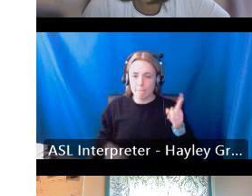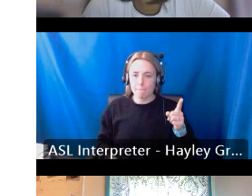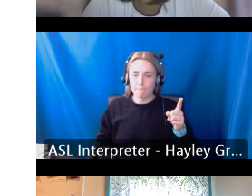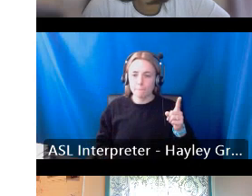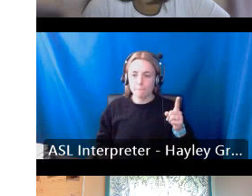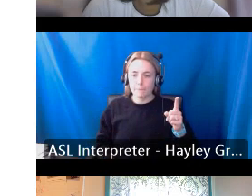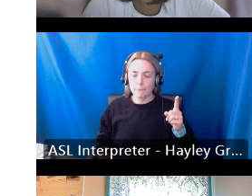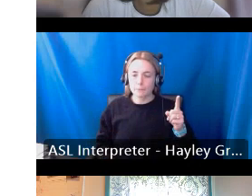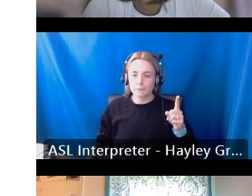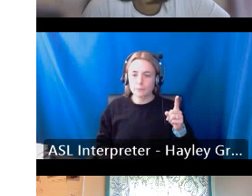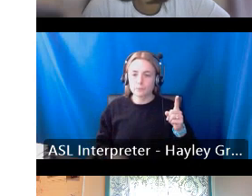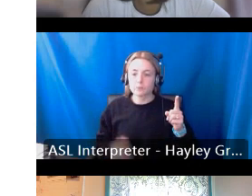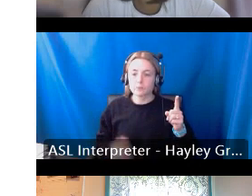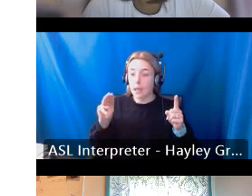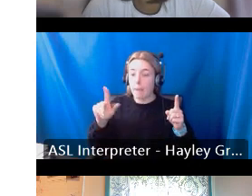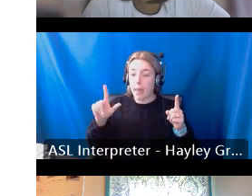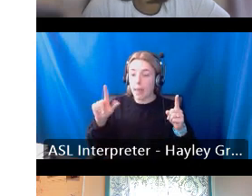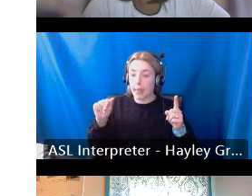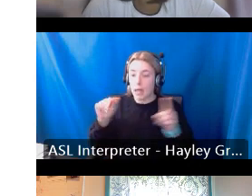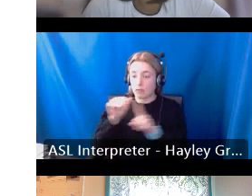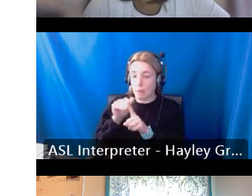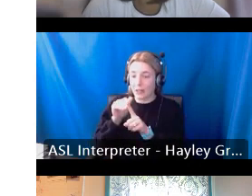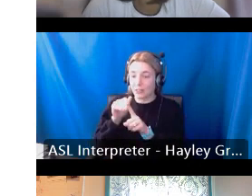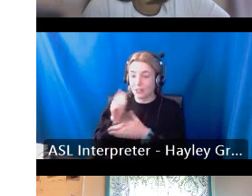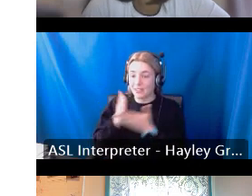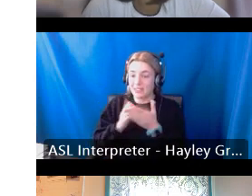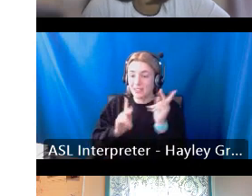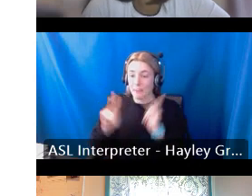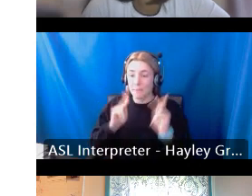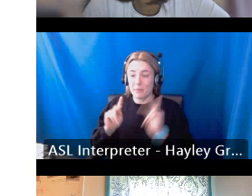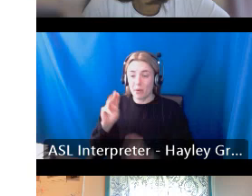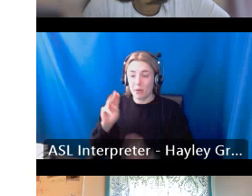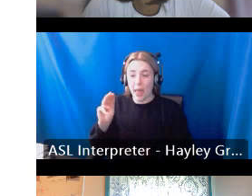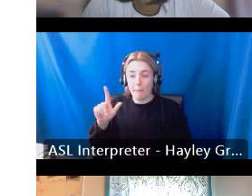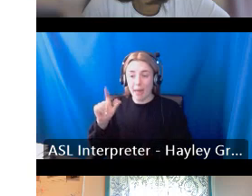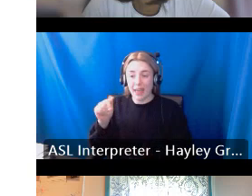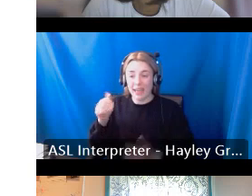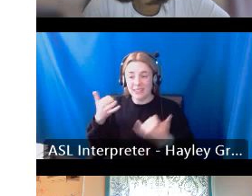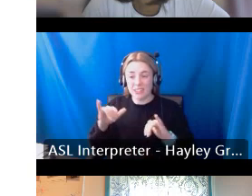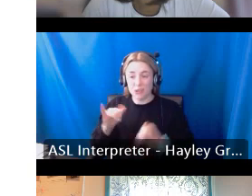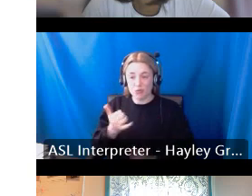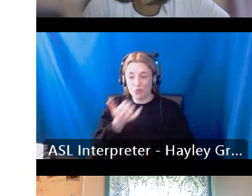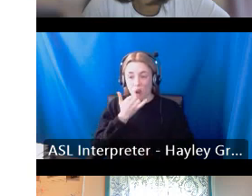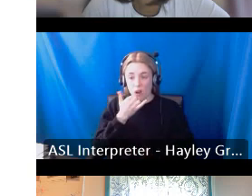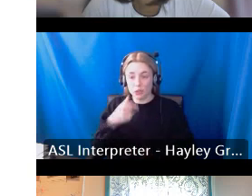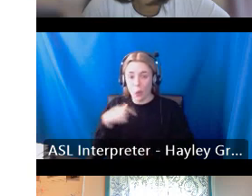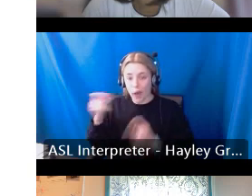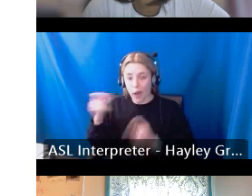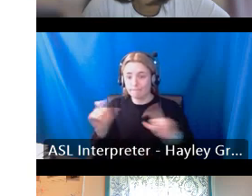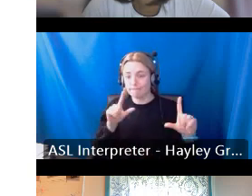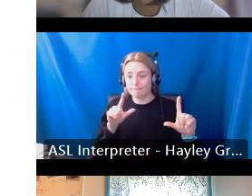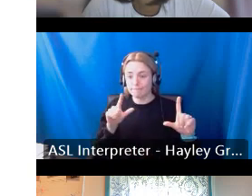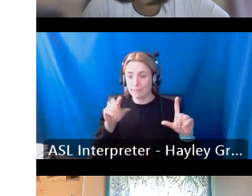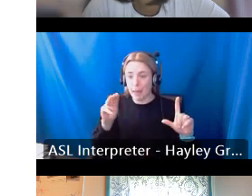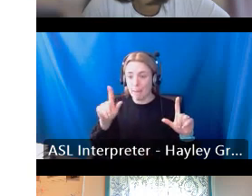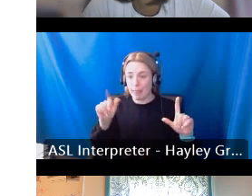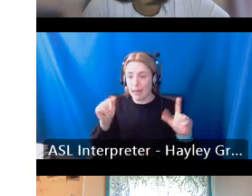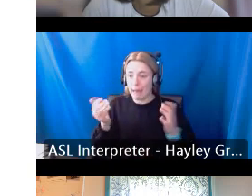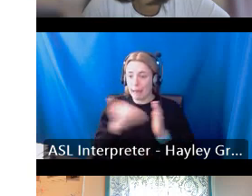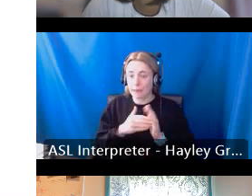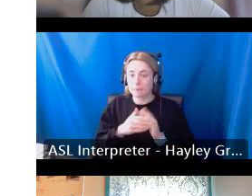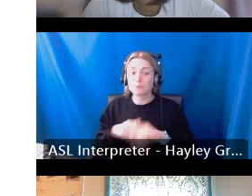again, I put our MLA reminder here. Some of you still are not doing that correctly, so I put it back in. This is what your heading should look